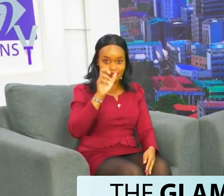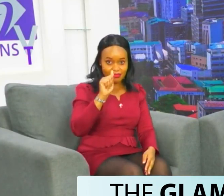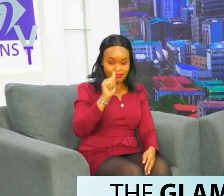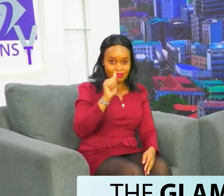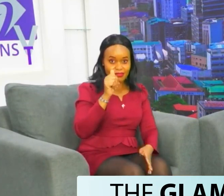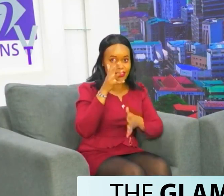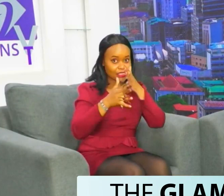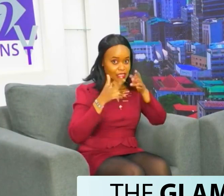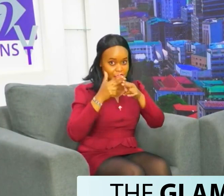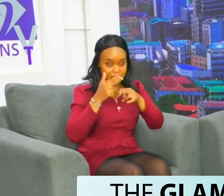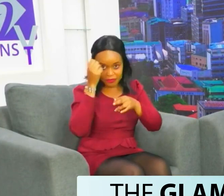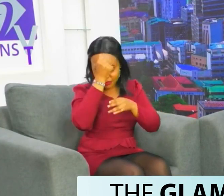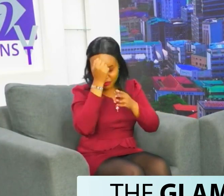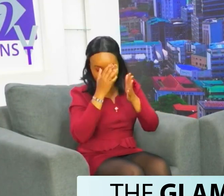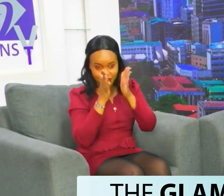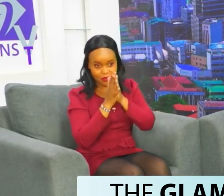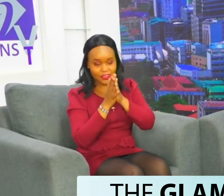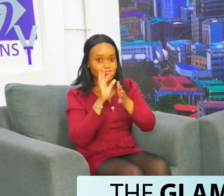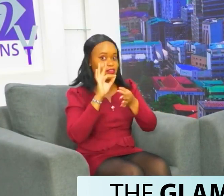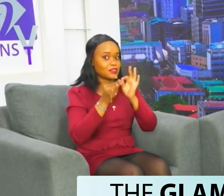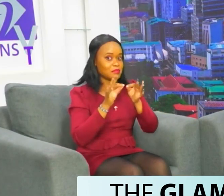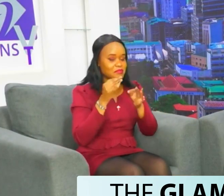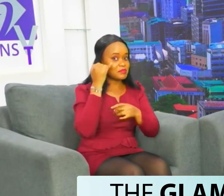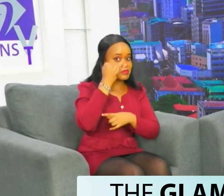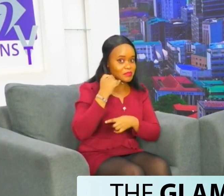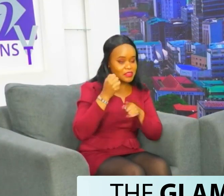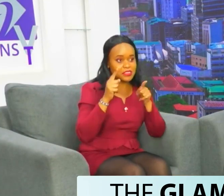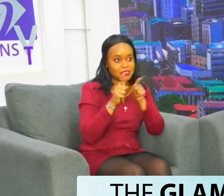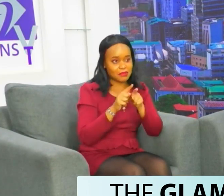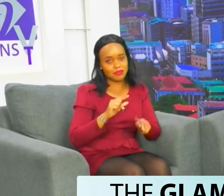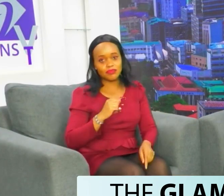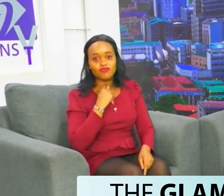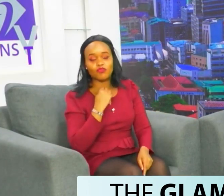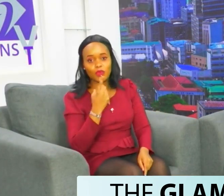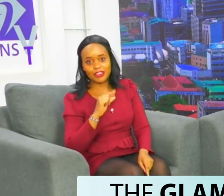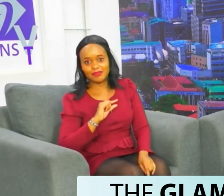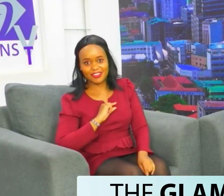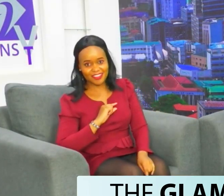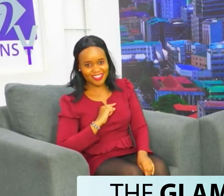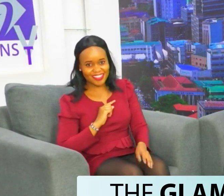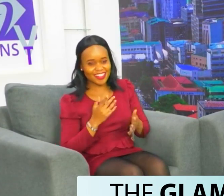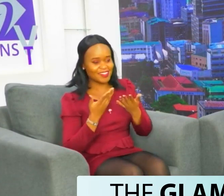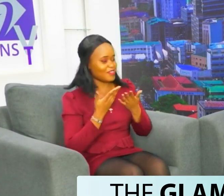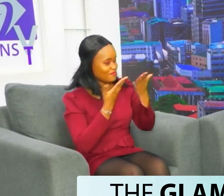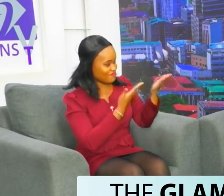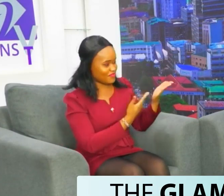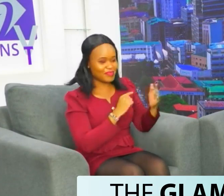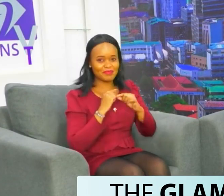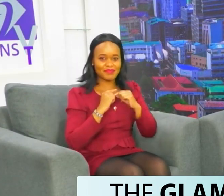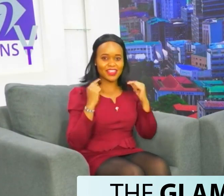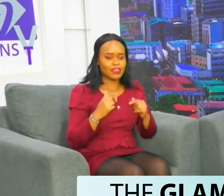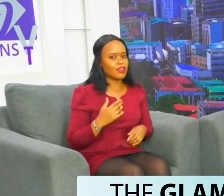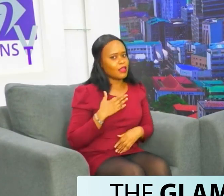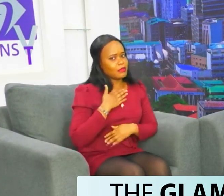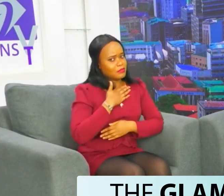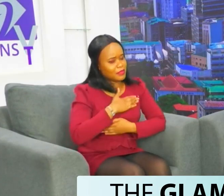me, EDNA, KAINDI, and that is my sign name and sign language interpreter. Voicing is Gideon Minor, and also Sandra Nafula